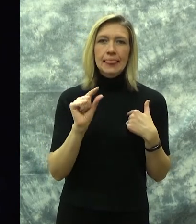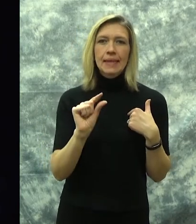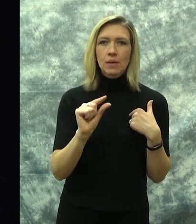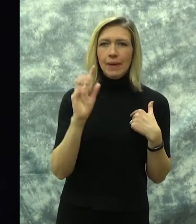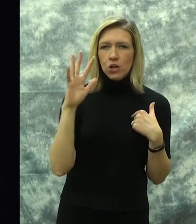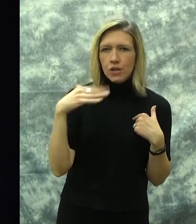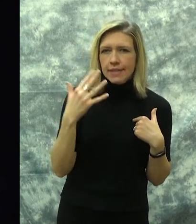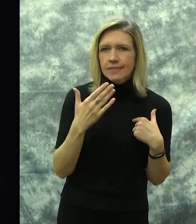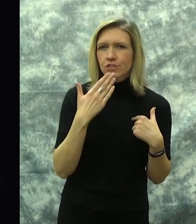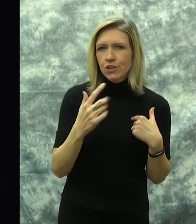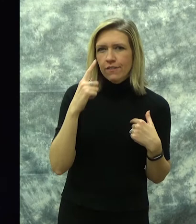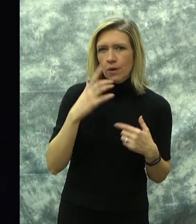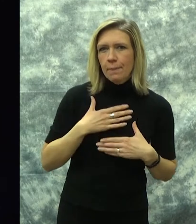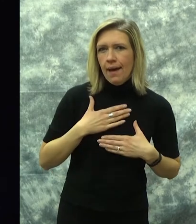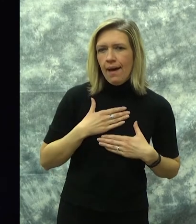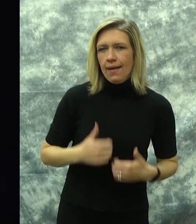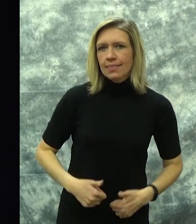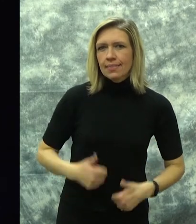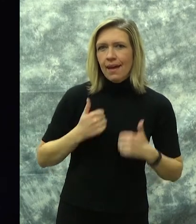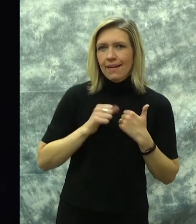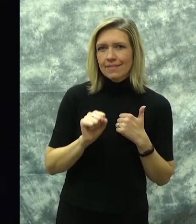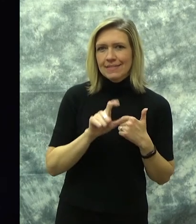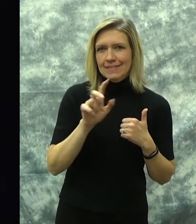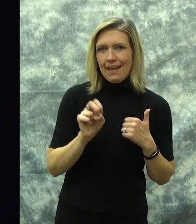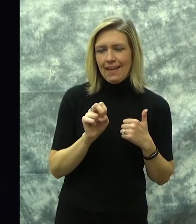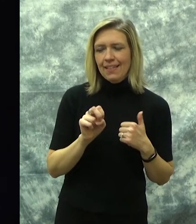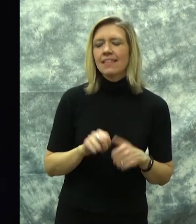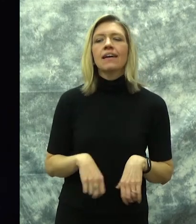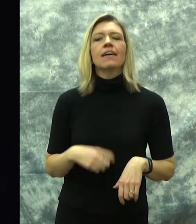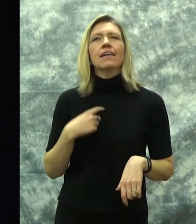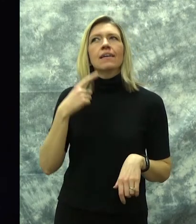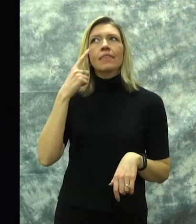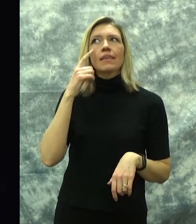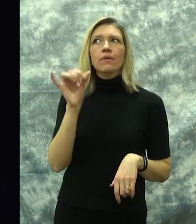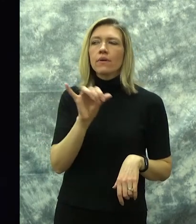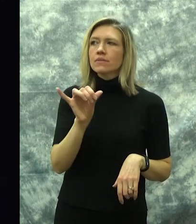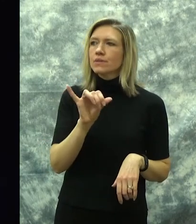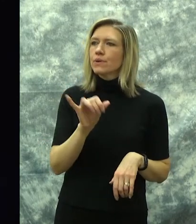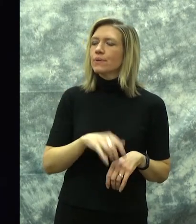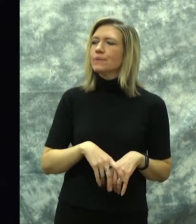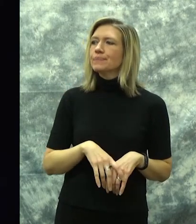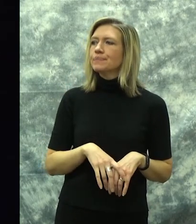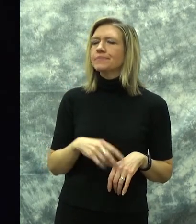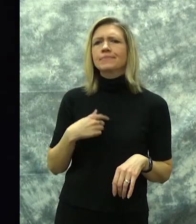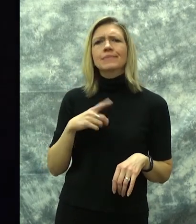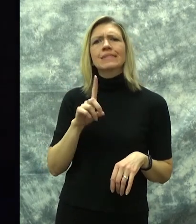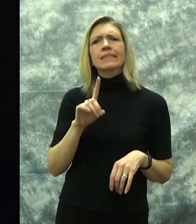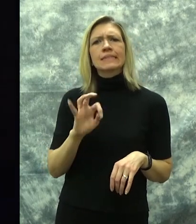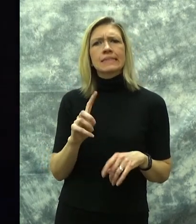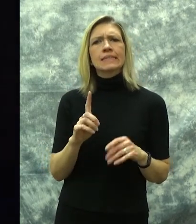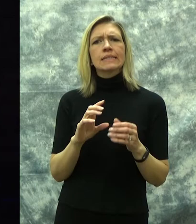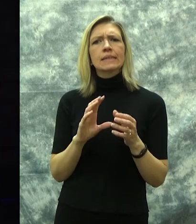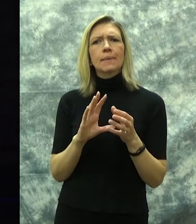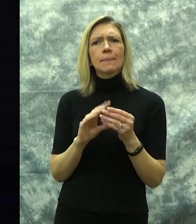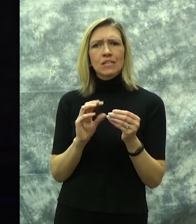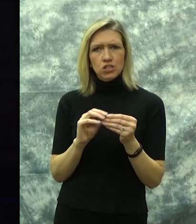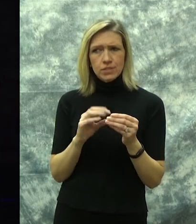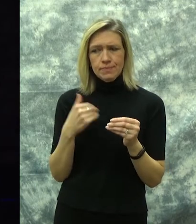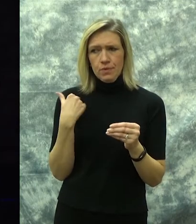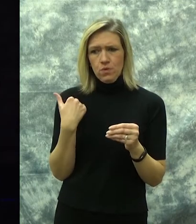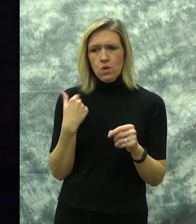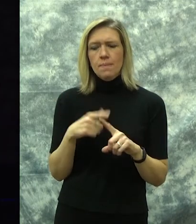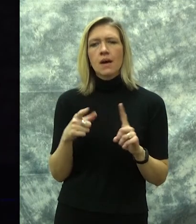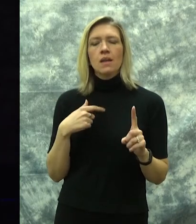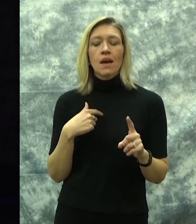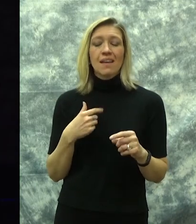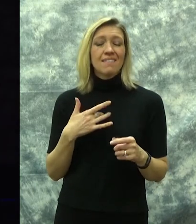lifestyle. I also think for my lifestyle, I didn't mention this at the first service, but I've come to the place in my life where